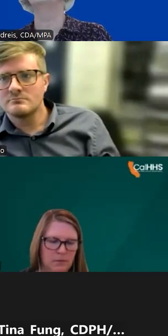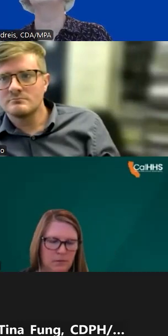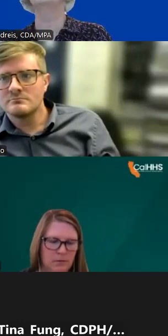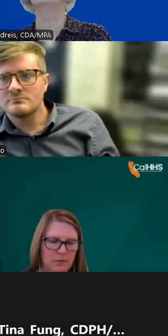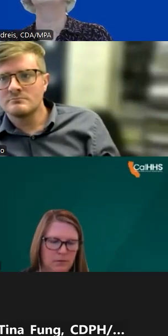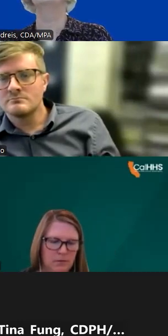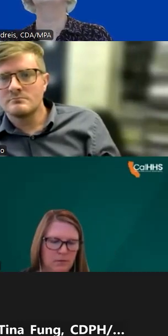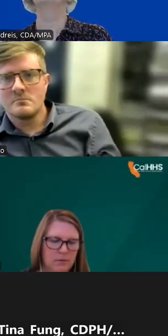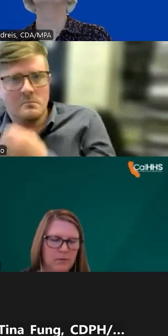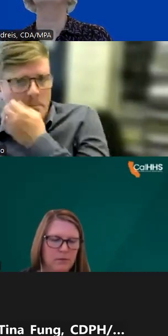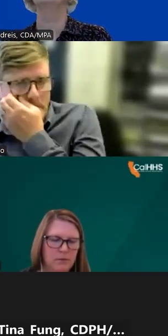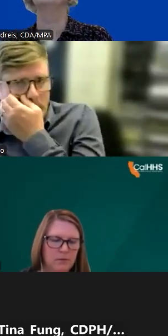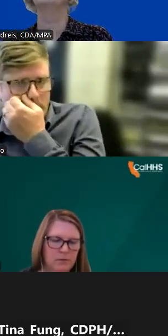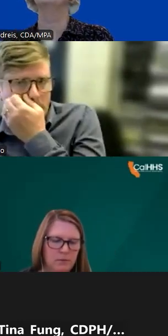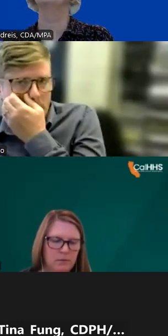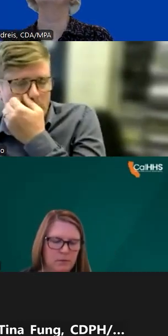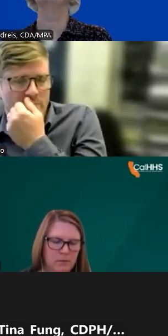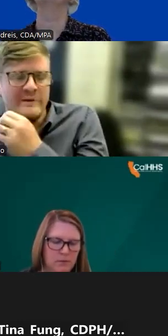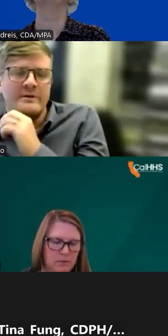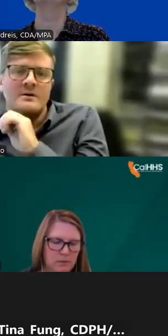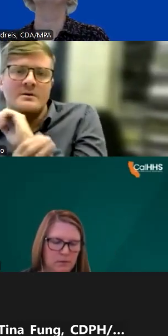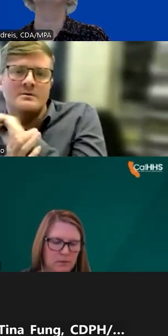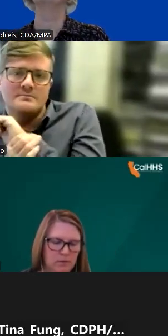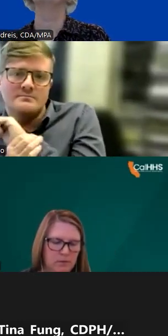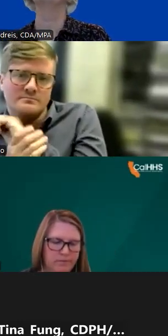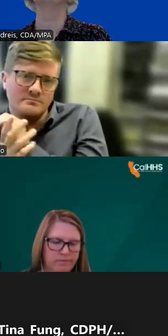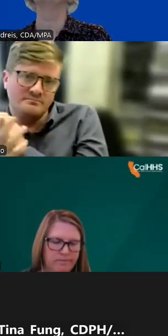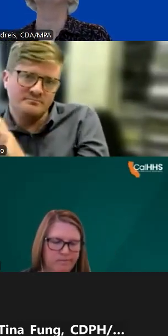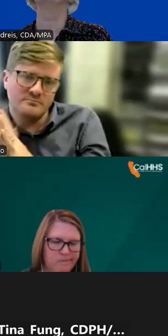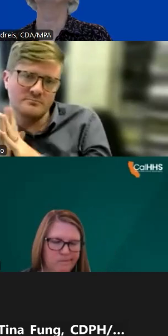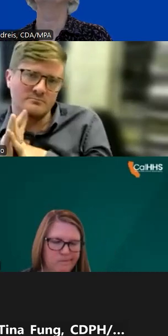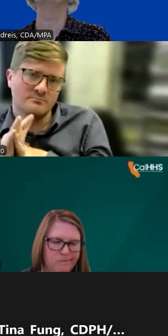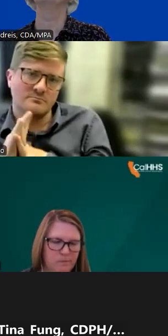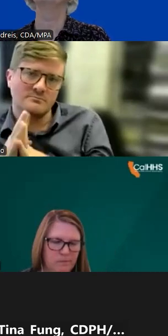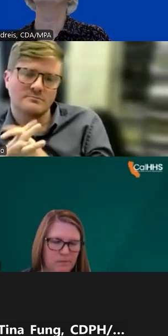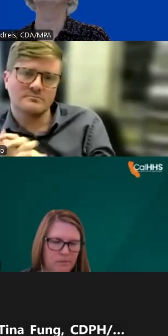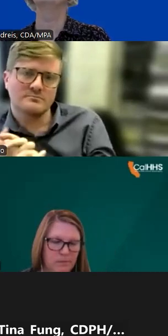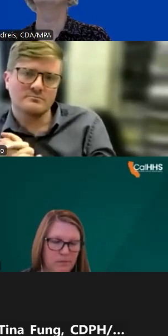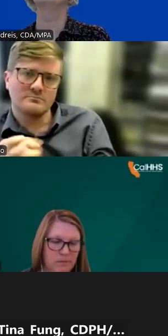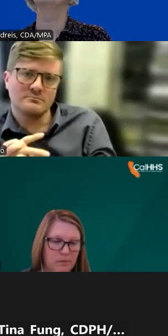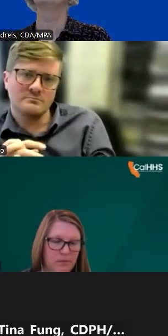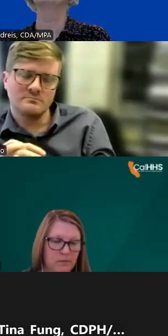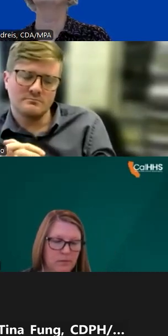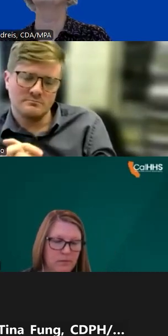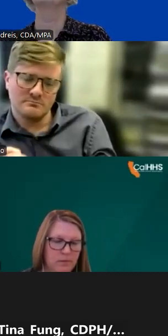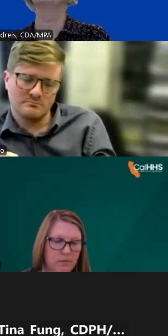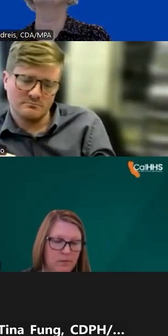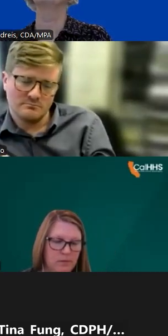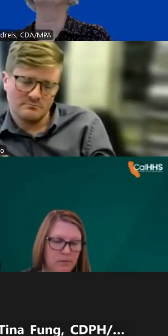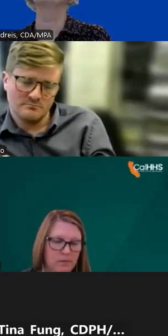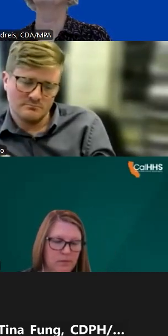and other health coalitions that have formed to try to push back on some of